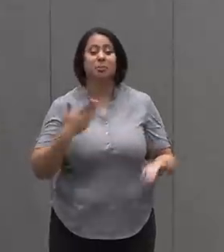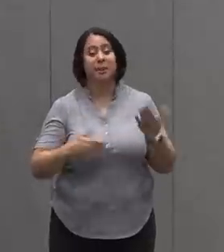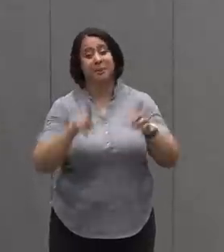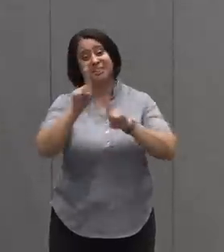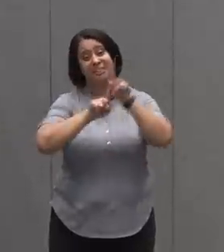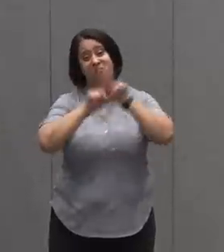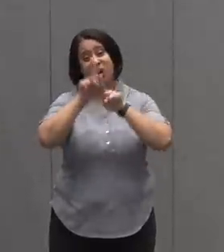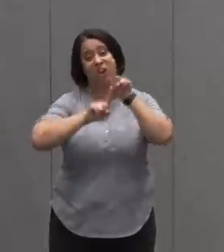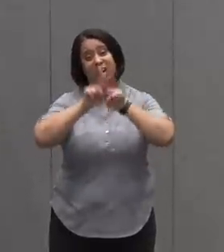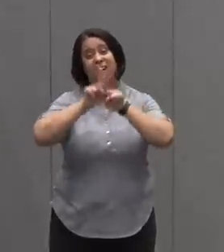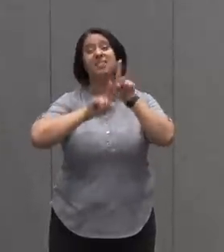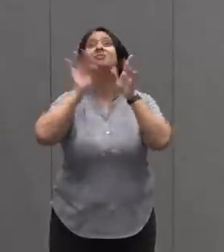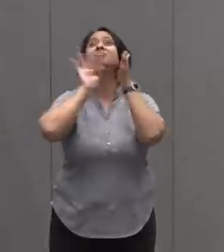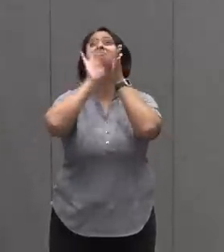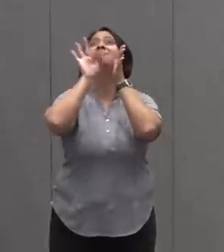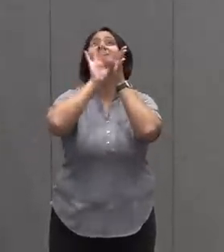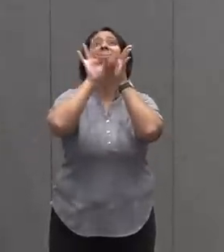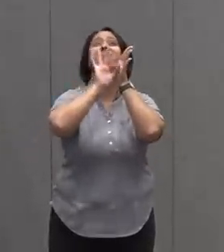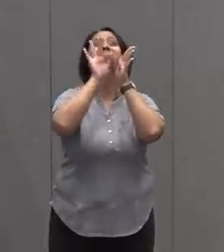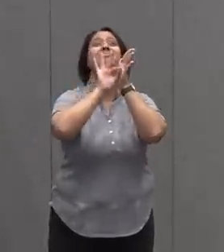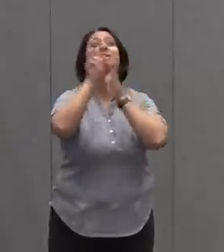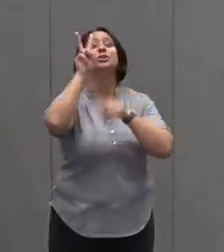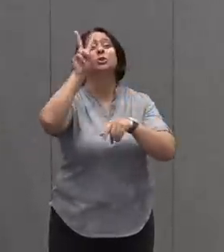night, I might decide to go ahead and do